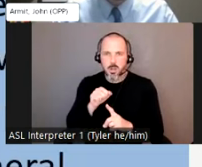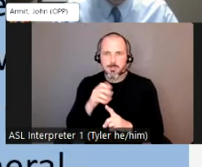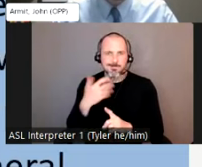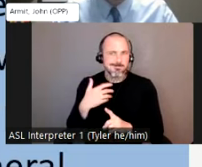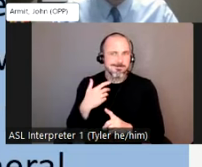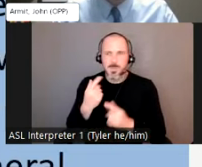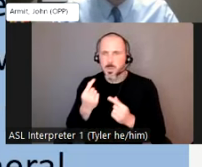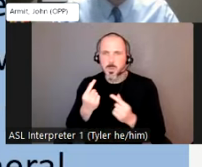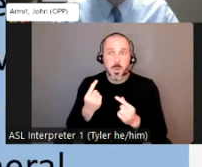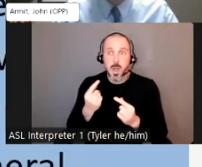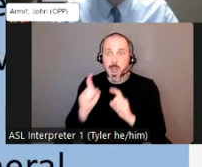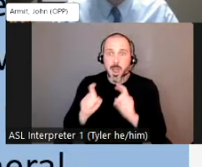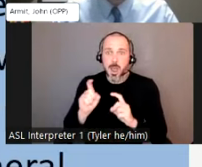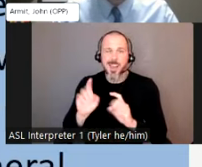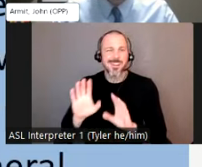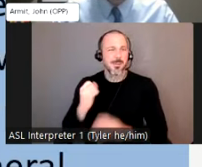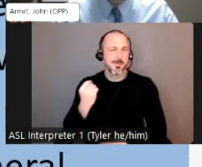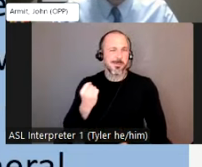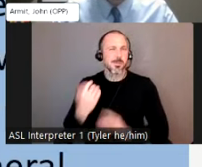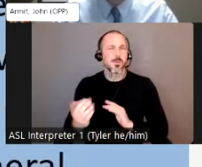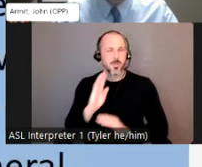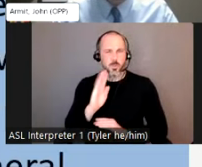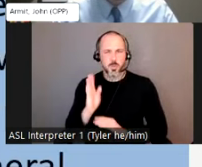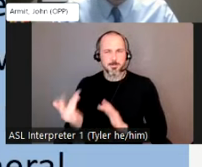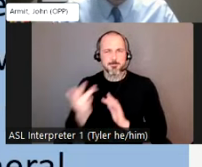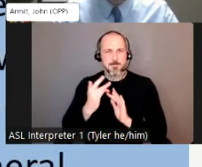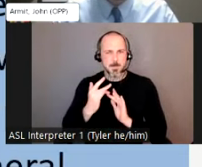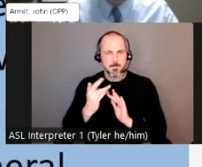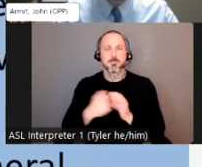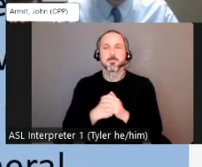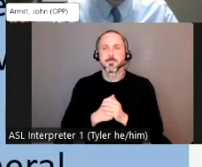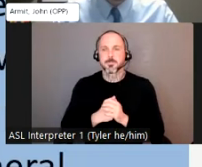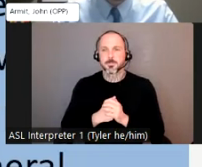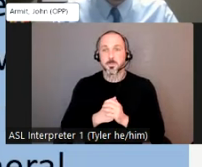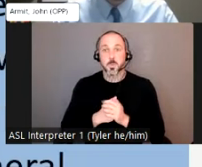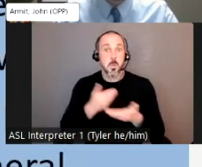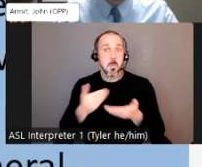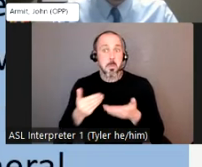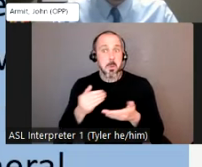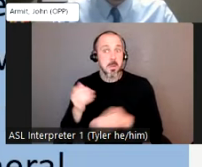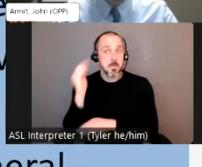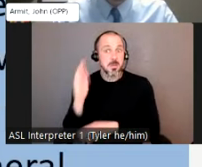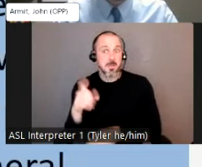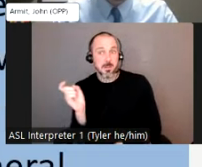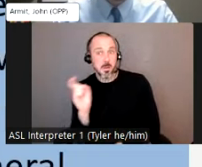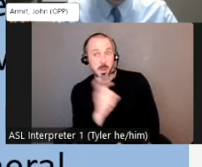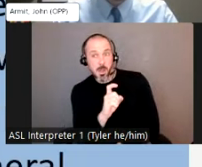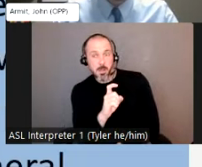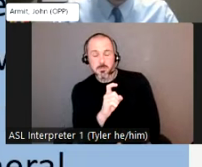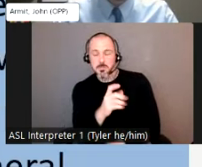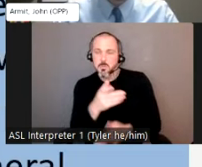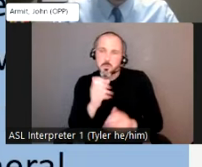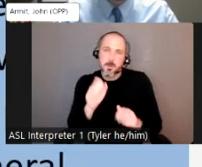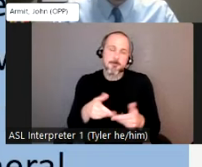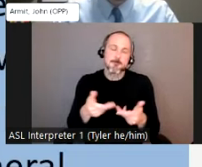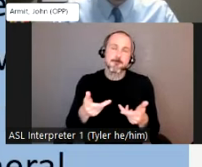supports. And if the question is directed to maybe one of our speakers, we can try to make contact, connect